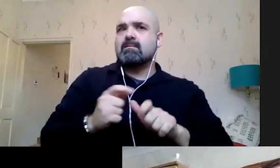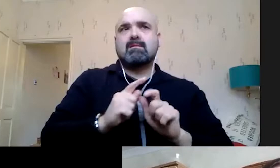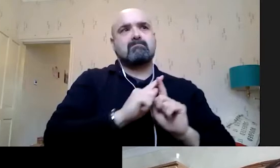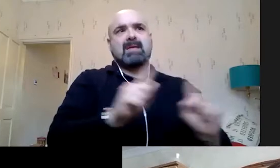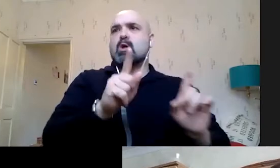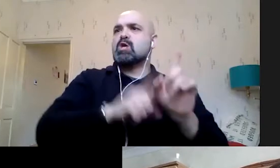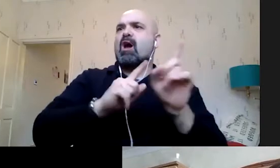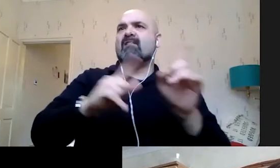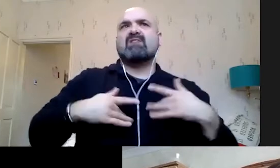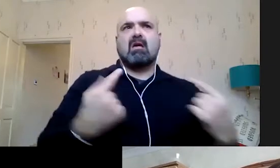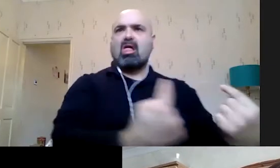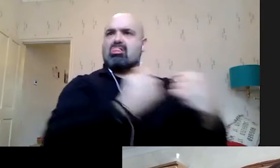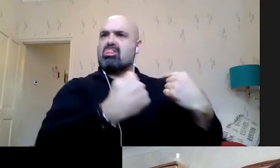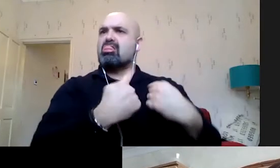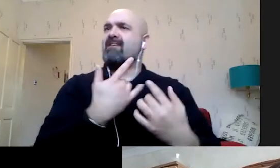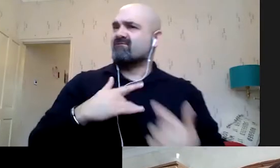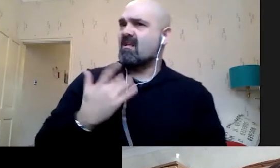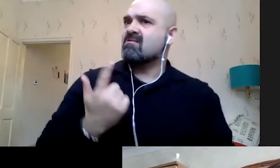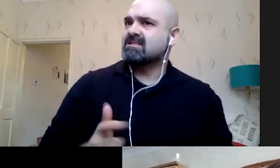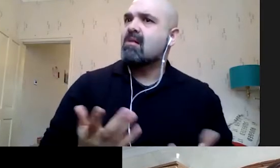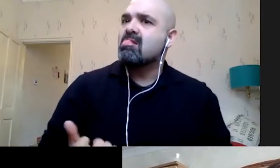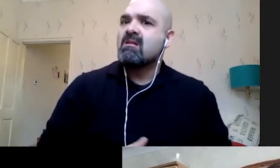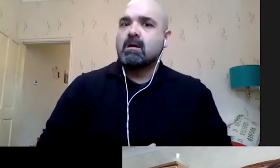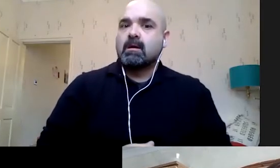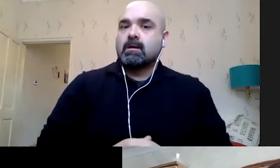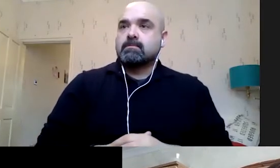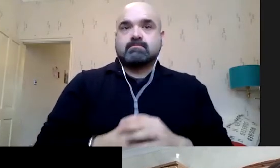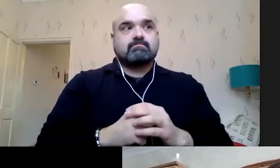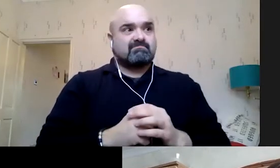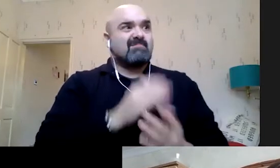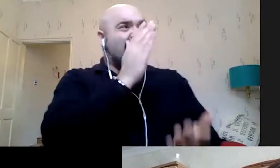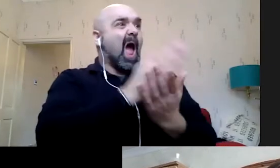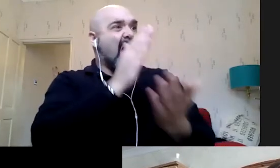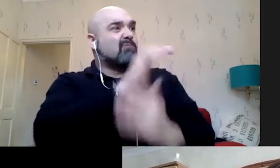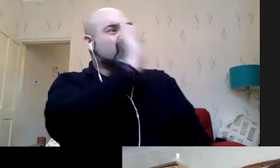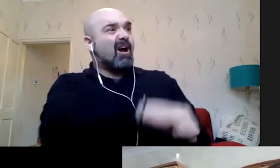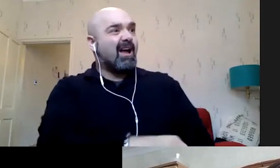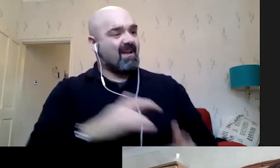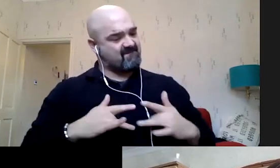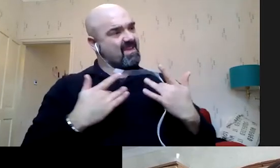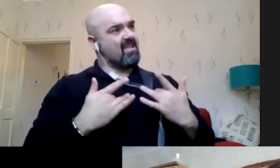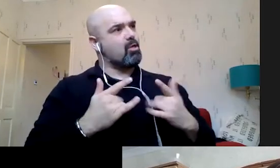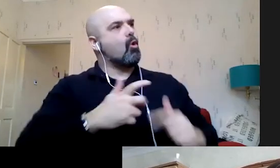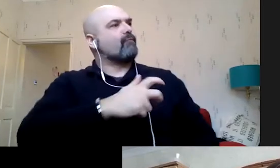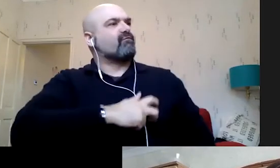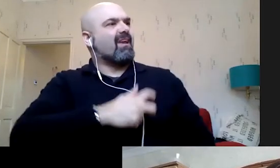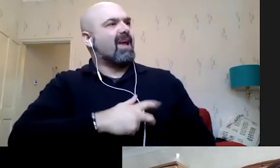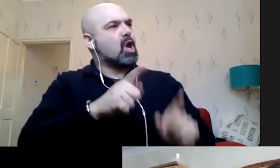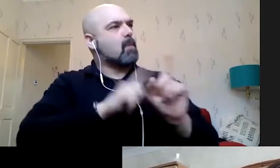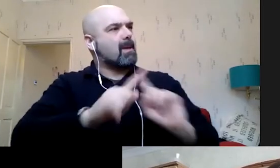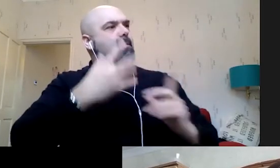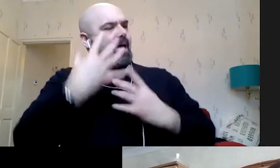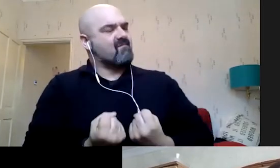and fear that they're still there? I think you're right. I think it is more to do with the feeling and the fear that young people have. I